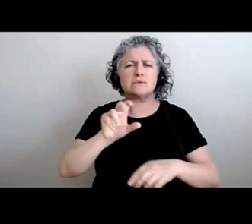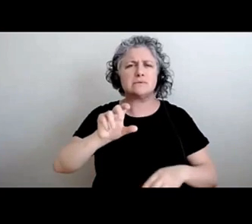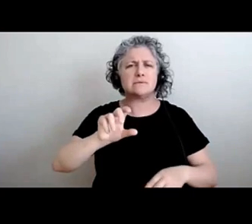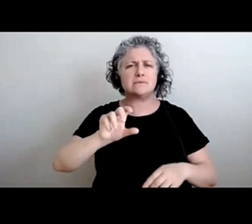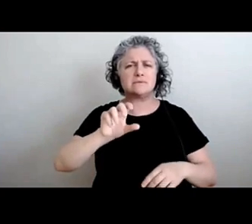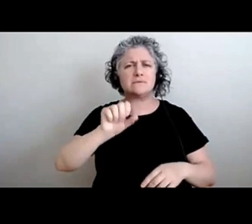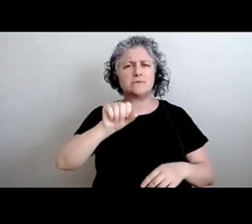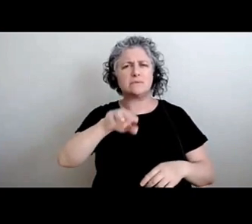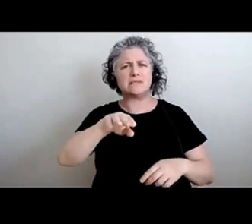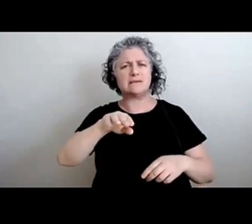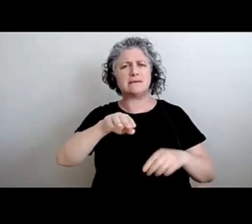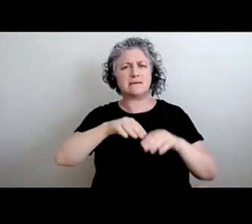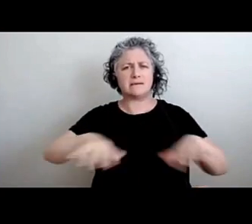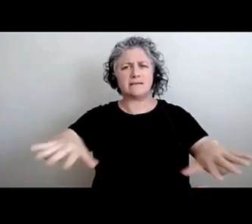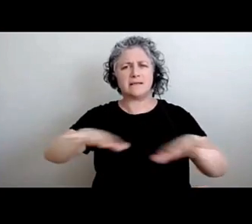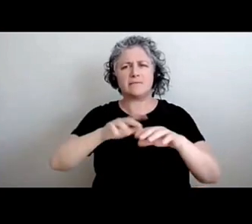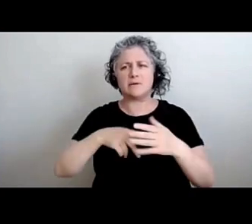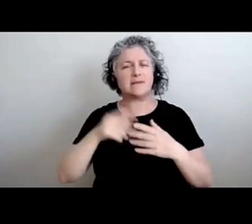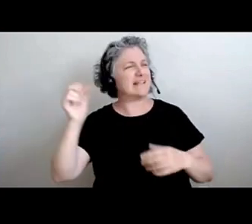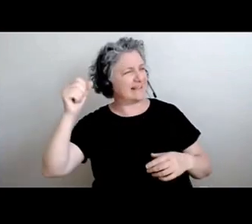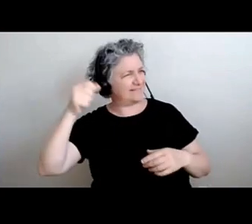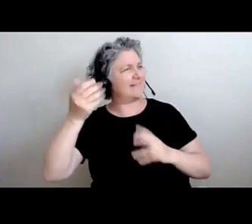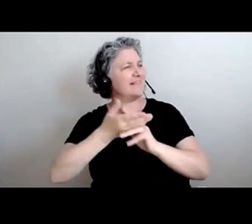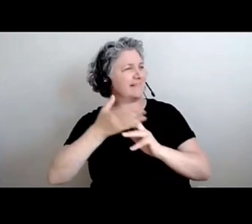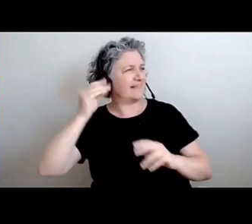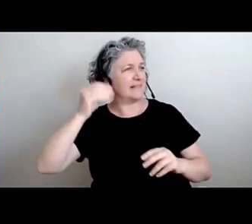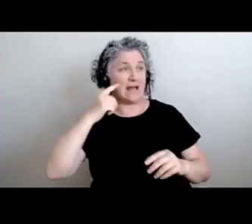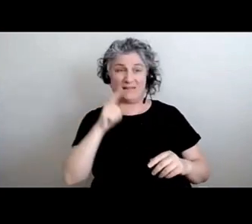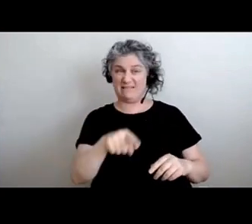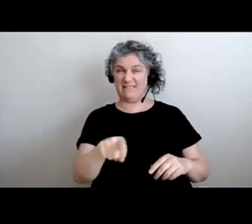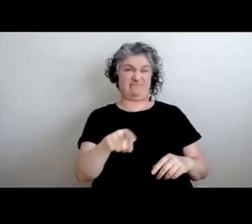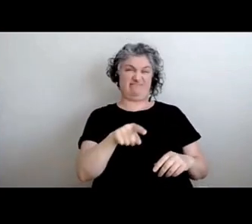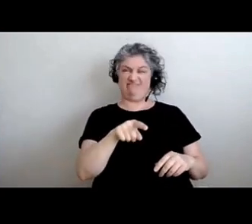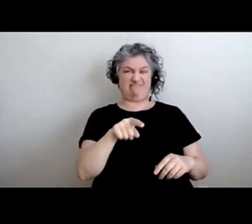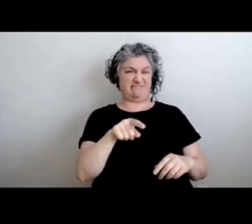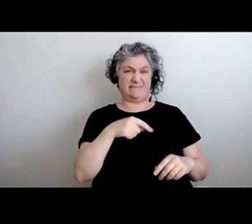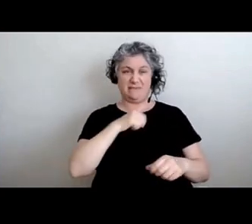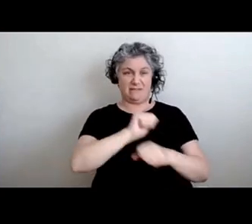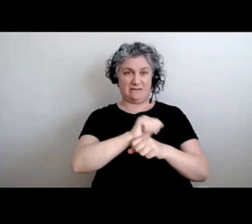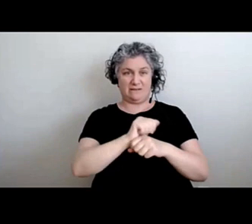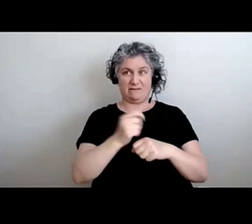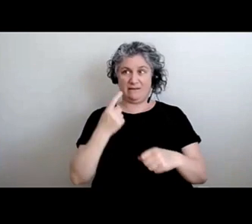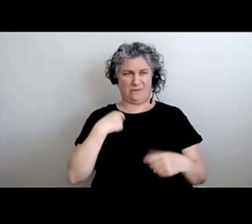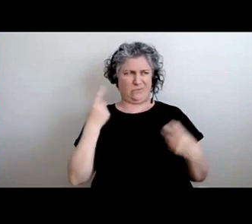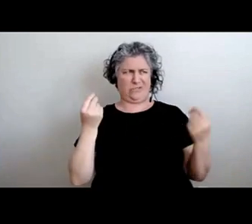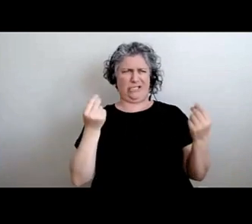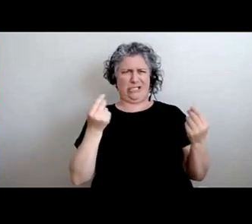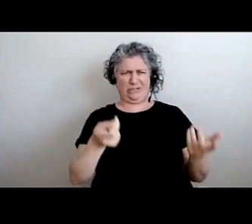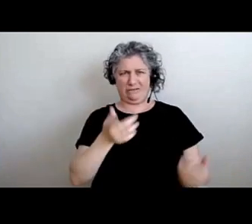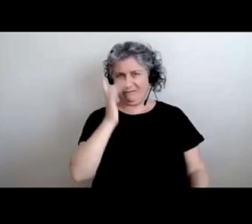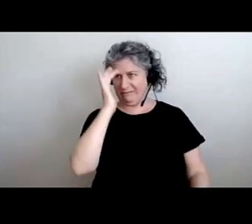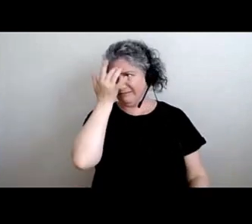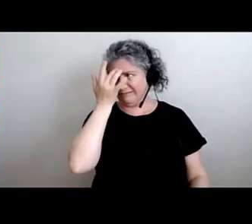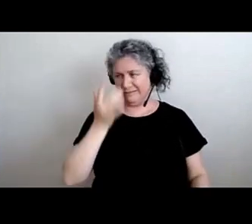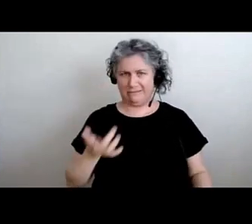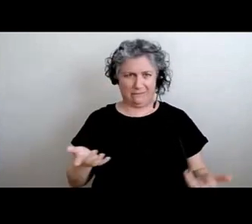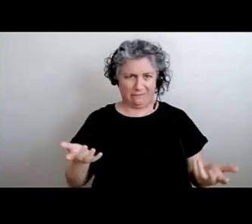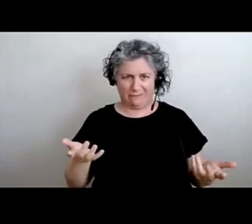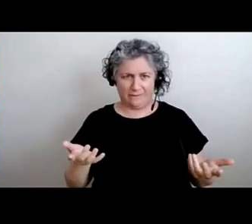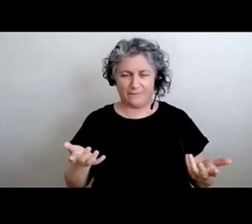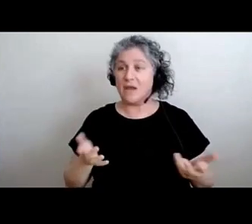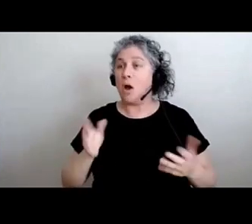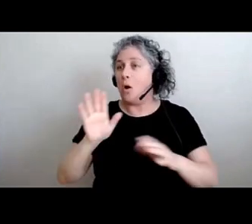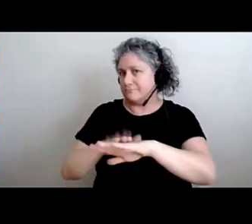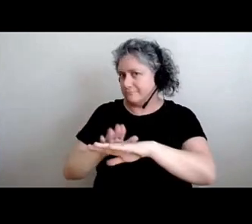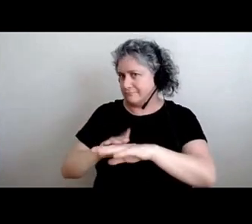have a bit of a breakout room with you, depending how quickly we go. If my work asks, what have you been doing? I can say. Just a quick reminder for